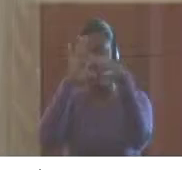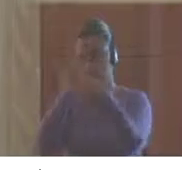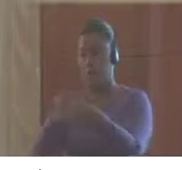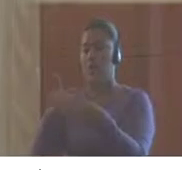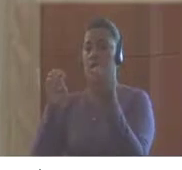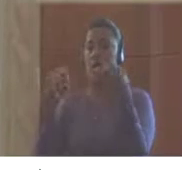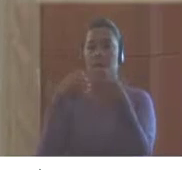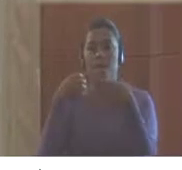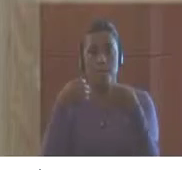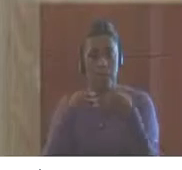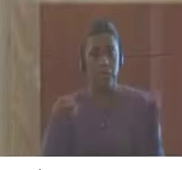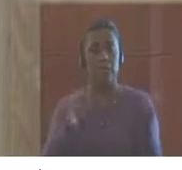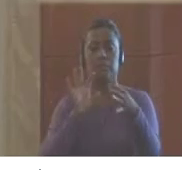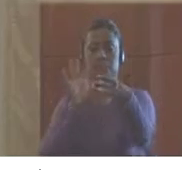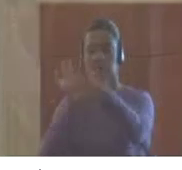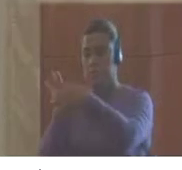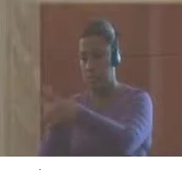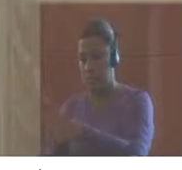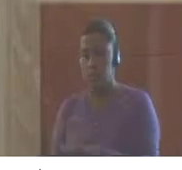whole